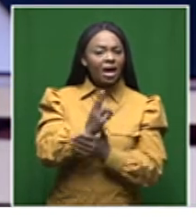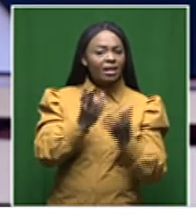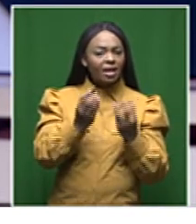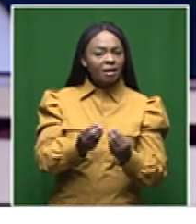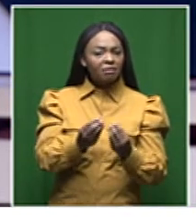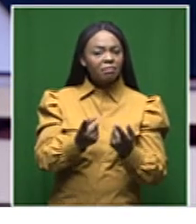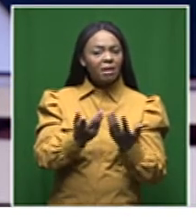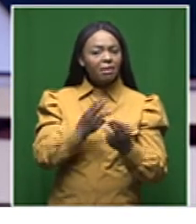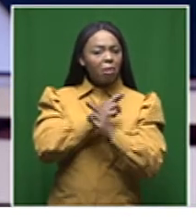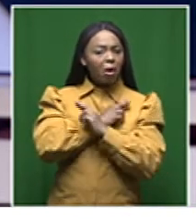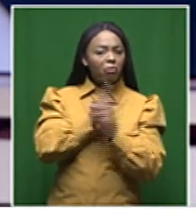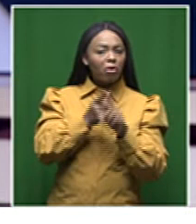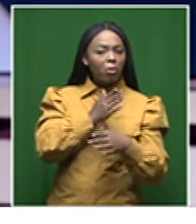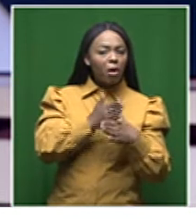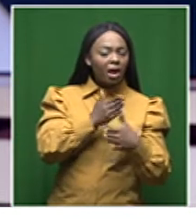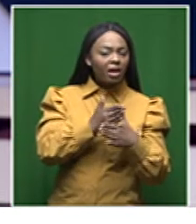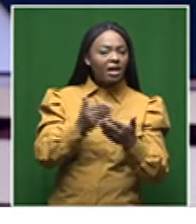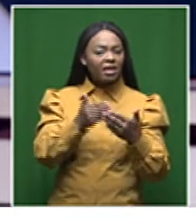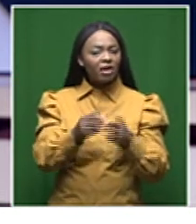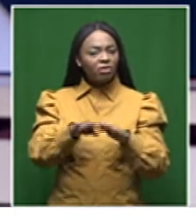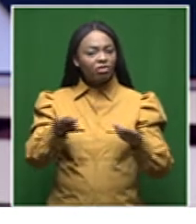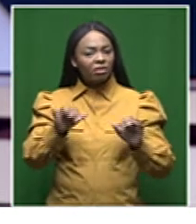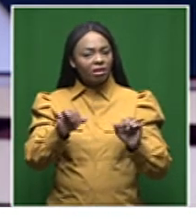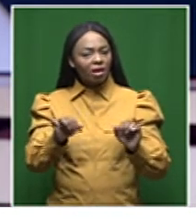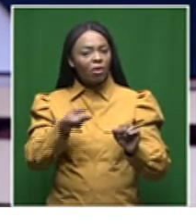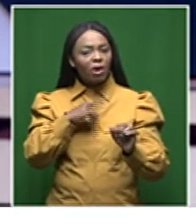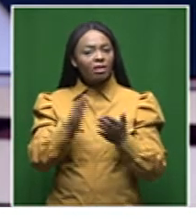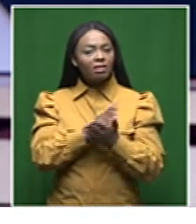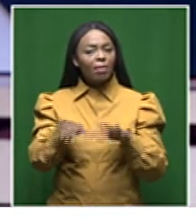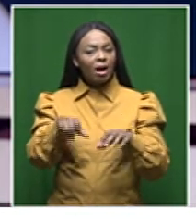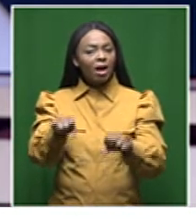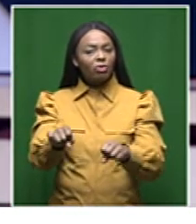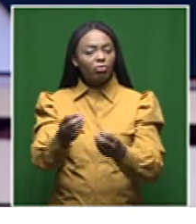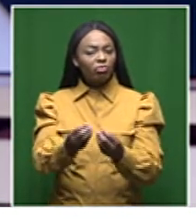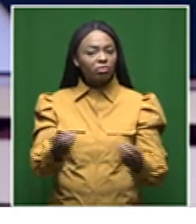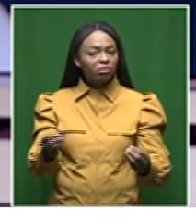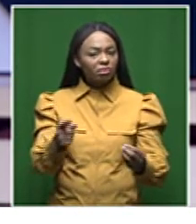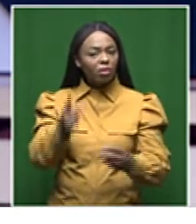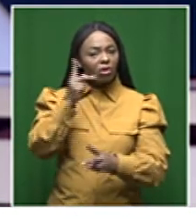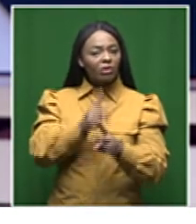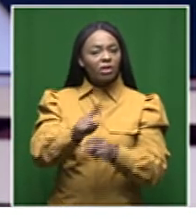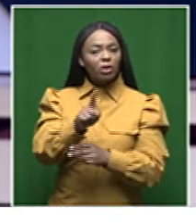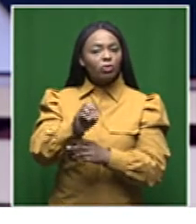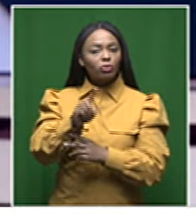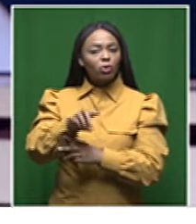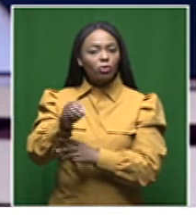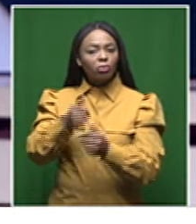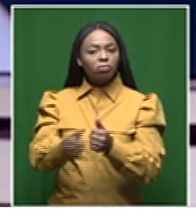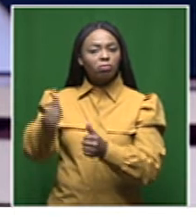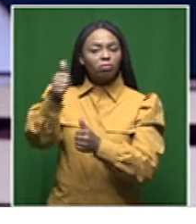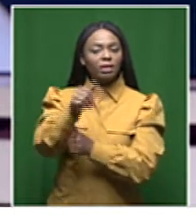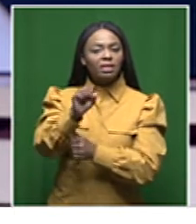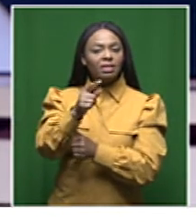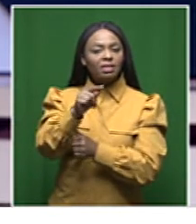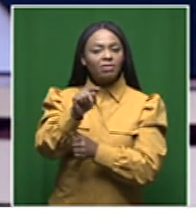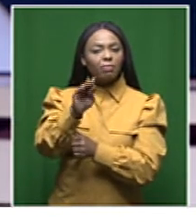take time off from work, to care for their children? And of course, we're joined by Professor Zozo, Nene, the head of the Reproductive Endocrine Unit at Steve Biko